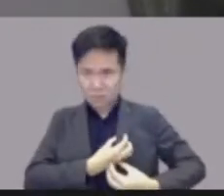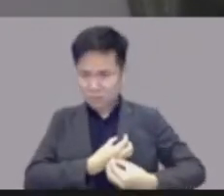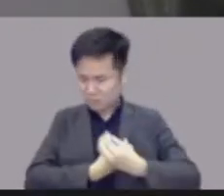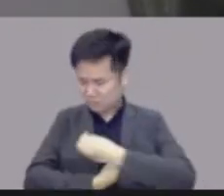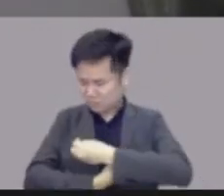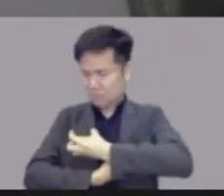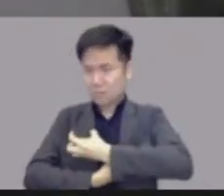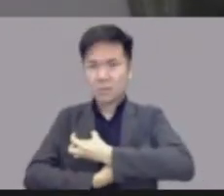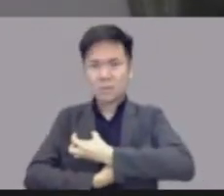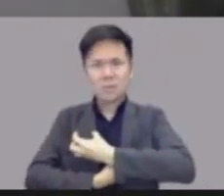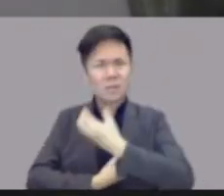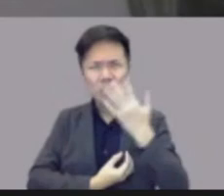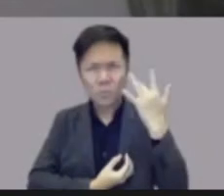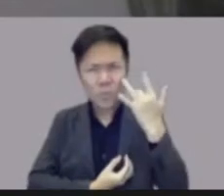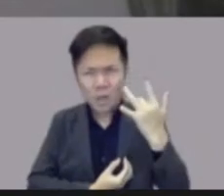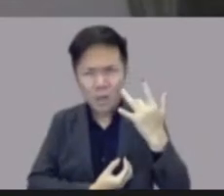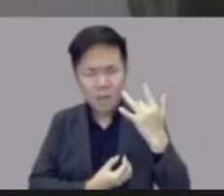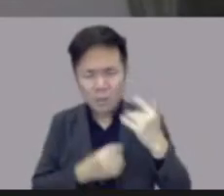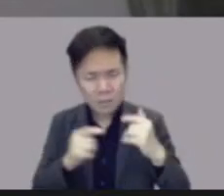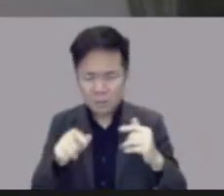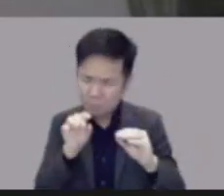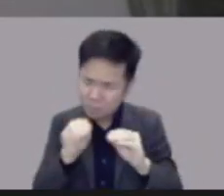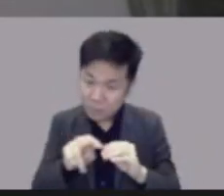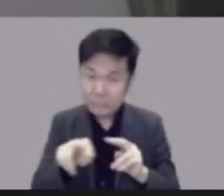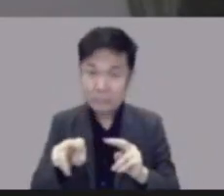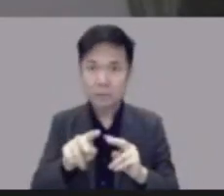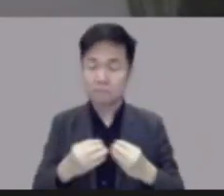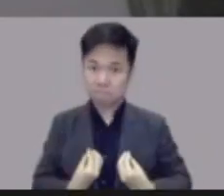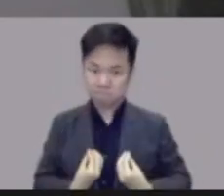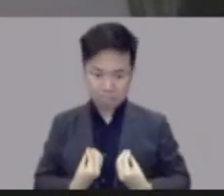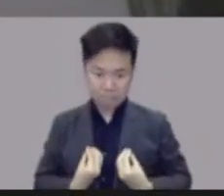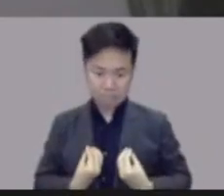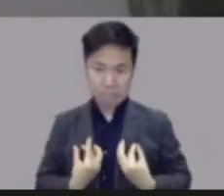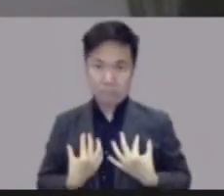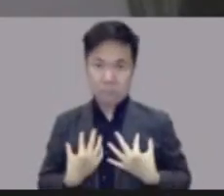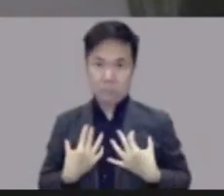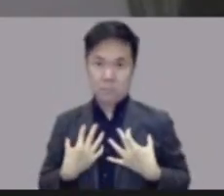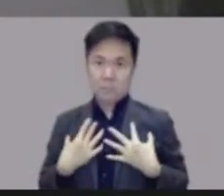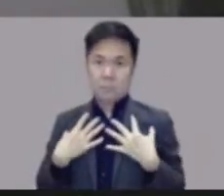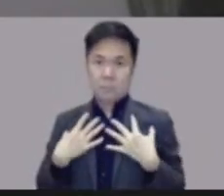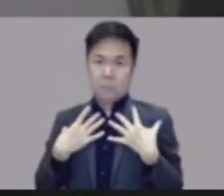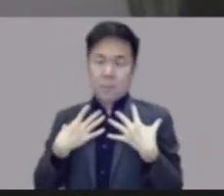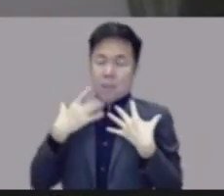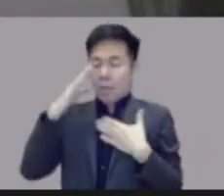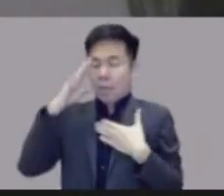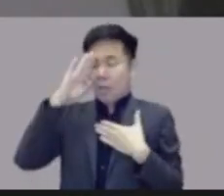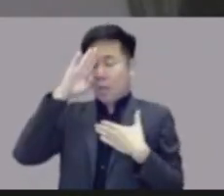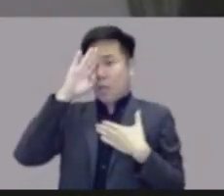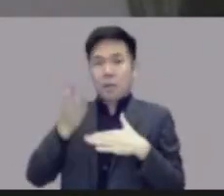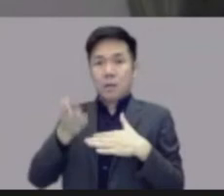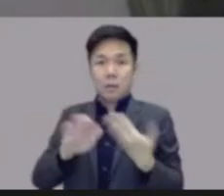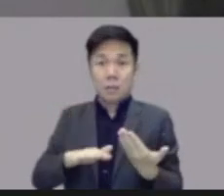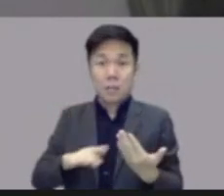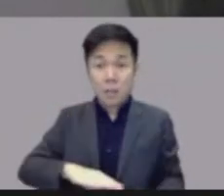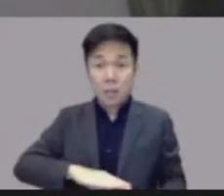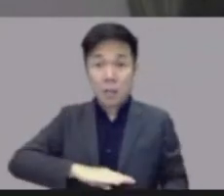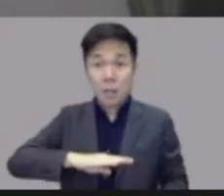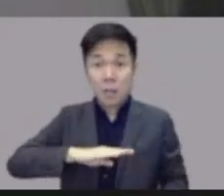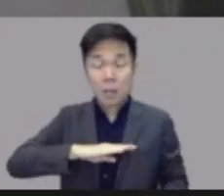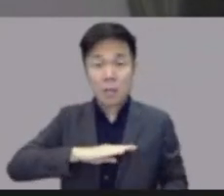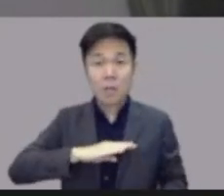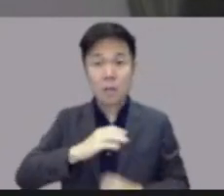an early Tell-Tale sign of lung cancer and the time period that coincides with the age of these young patients